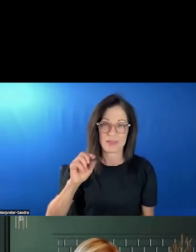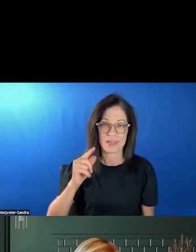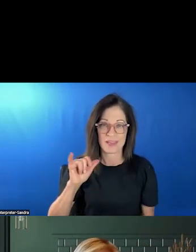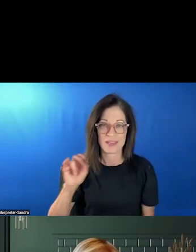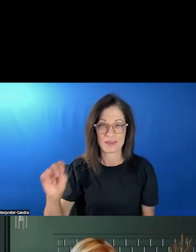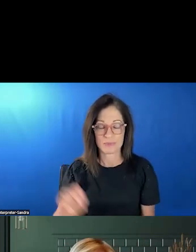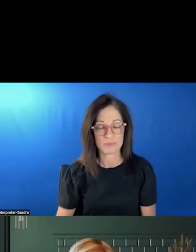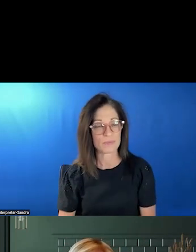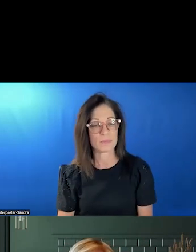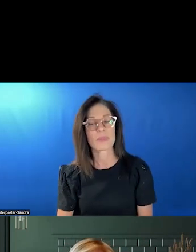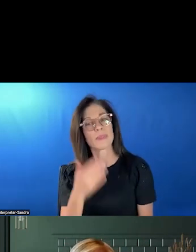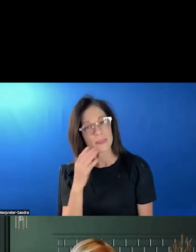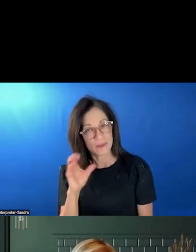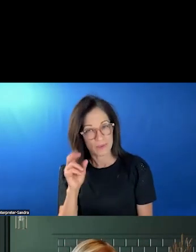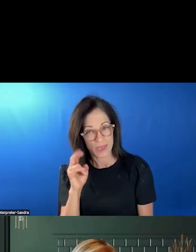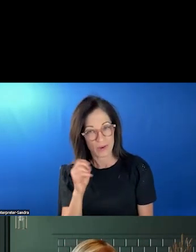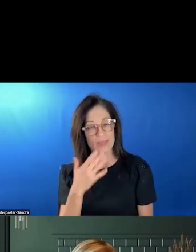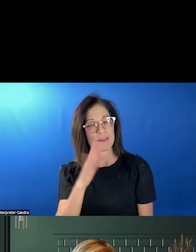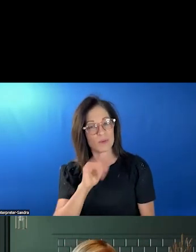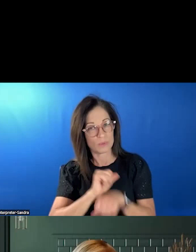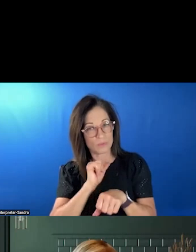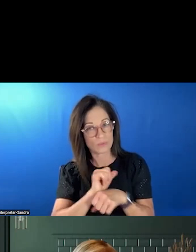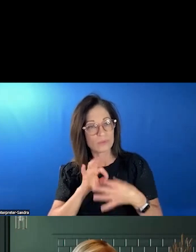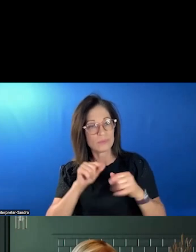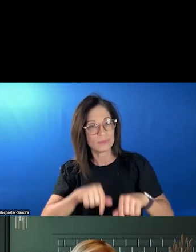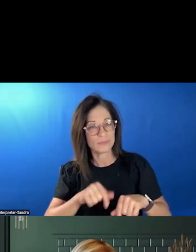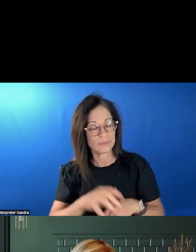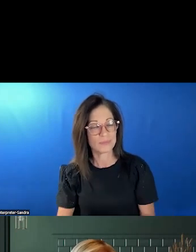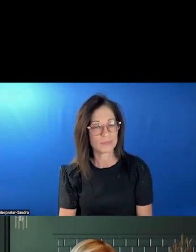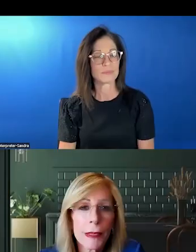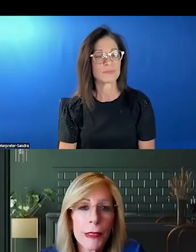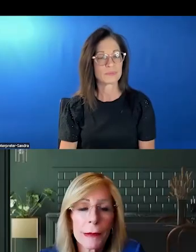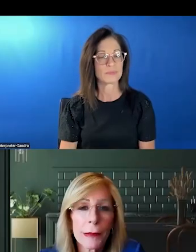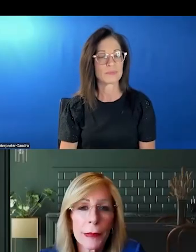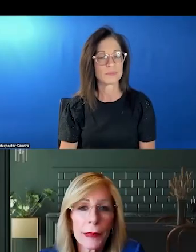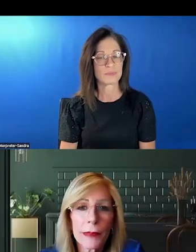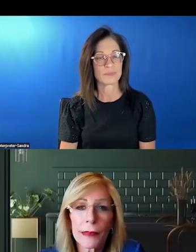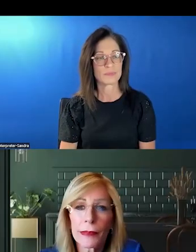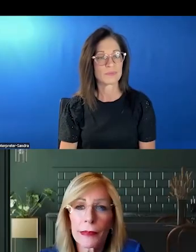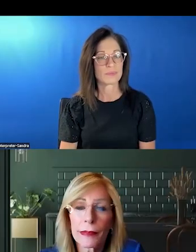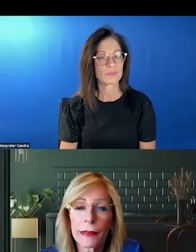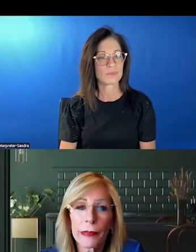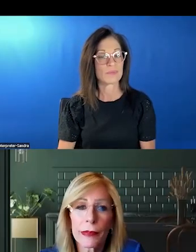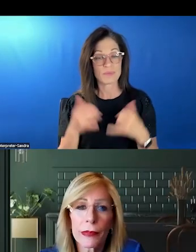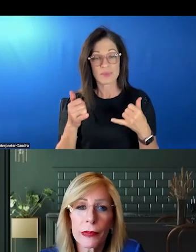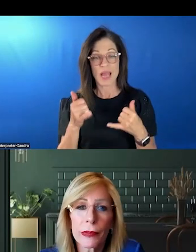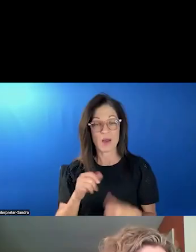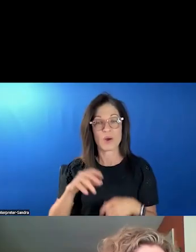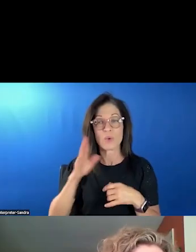so much, Carrie, and thank you for your work on this effort. We are now going to move to Joanna